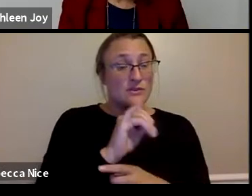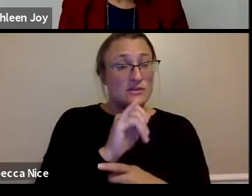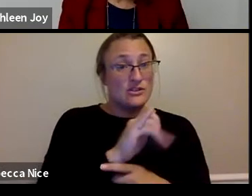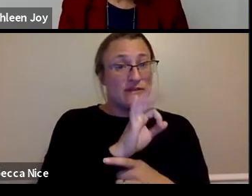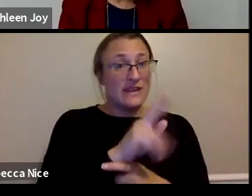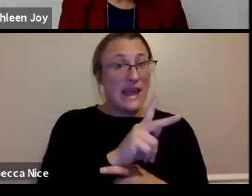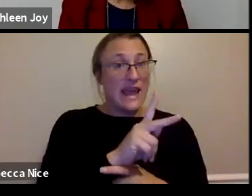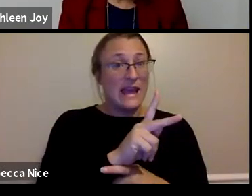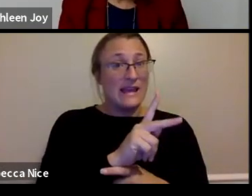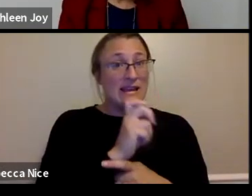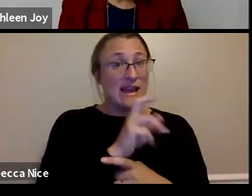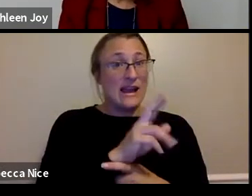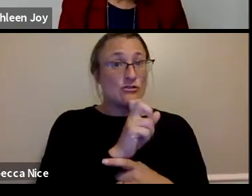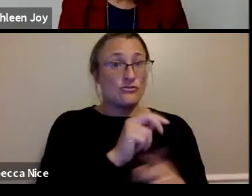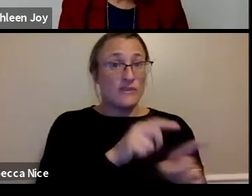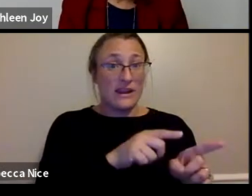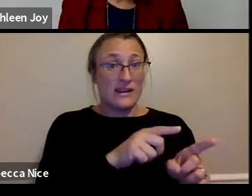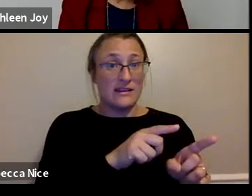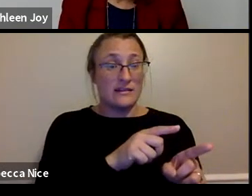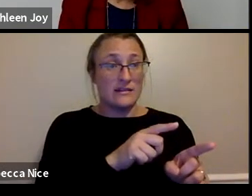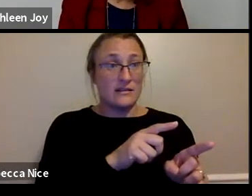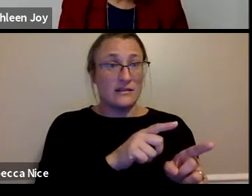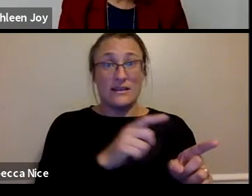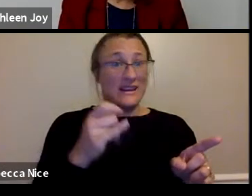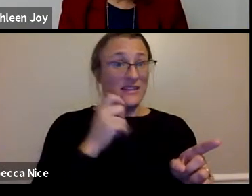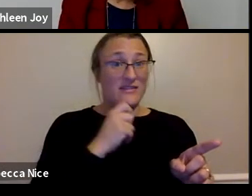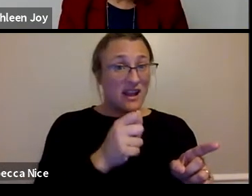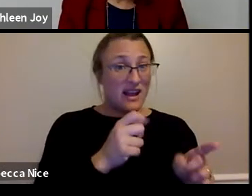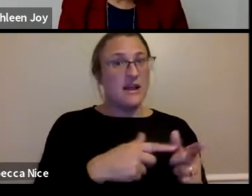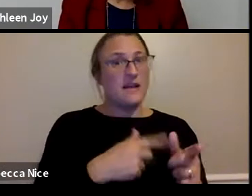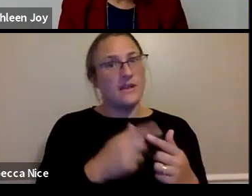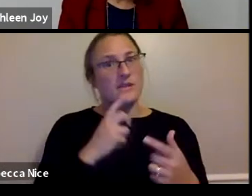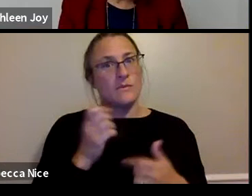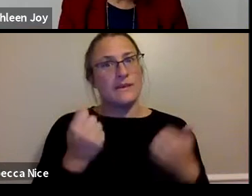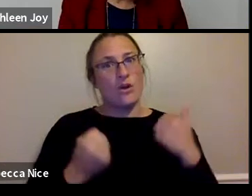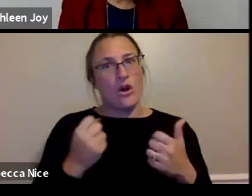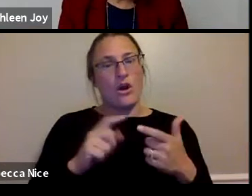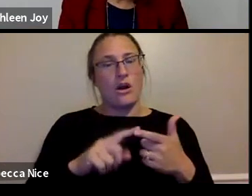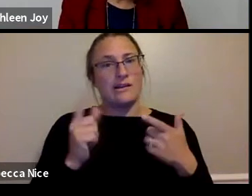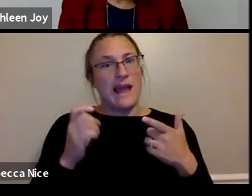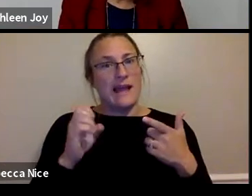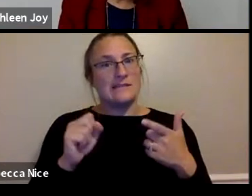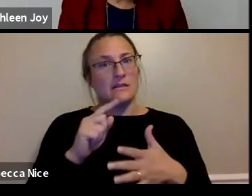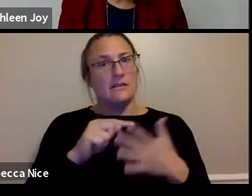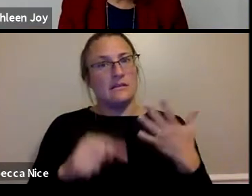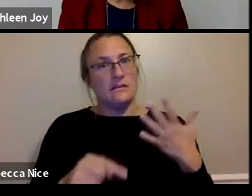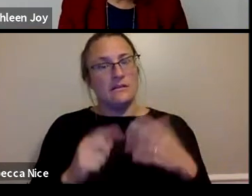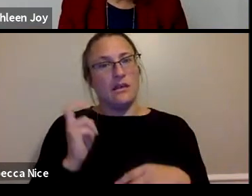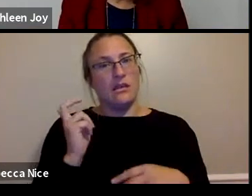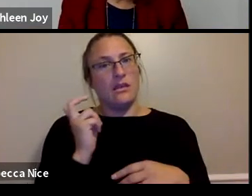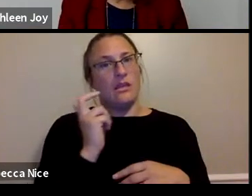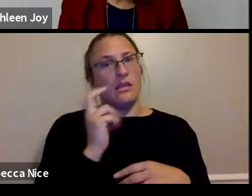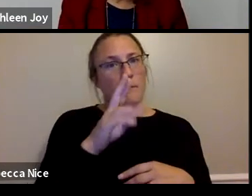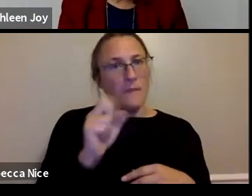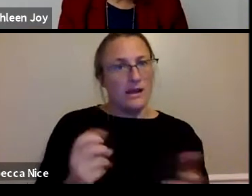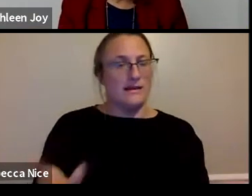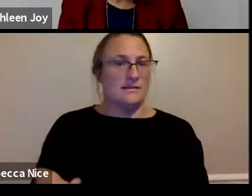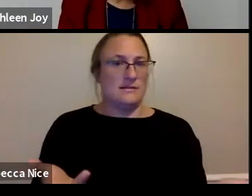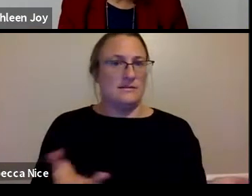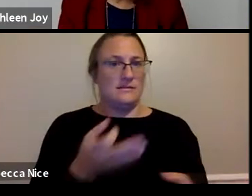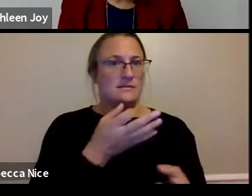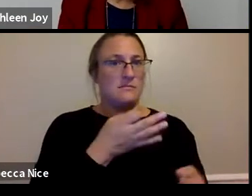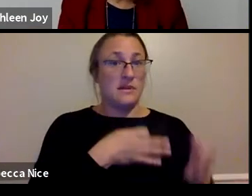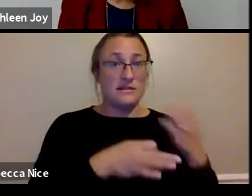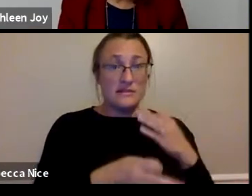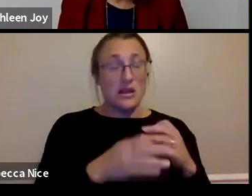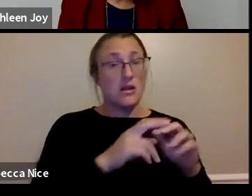train, all of whom would have had to otherwise come by car, taxi, or inadequate and lengthy shuttle bus services. And